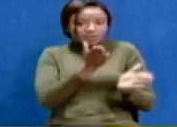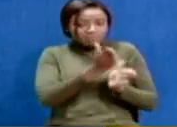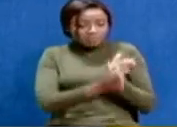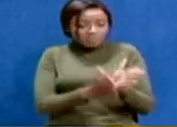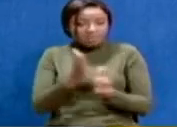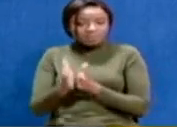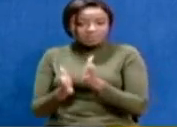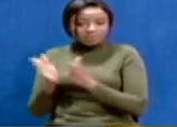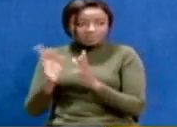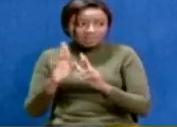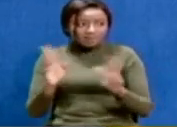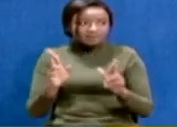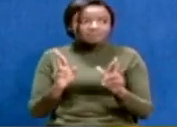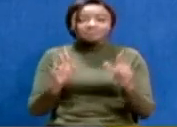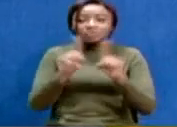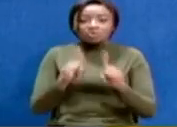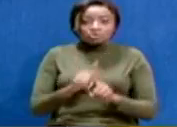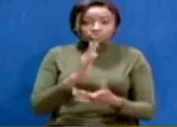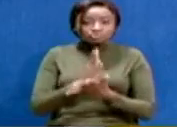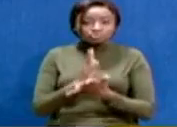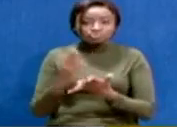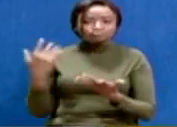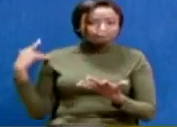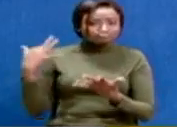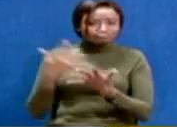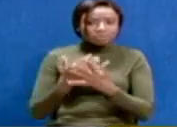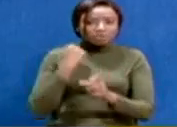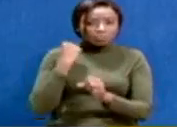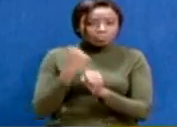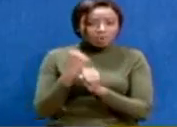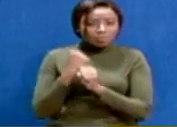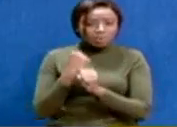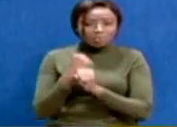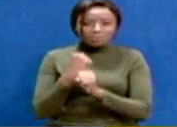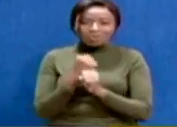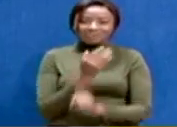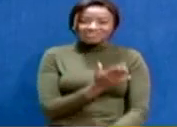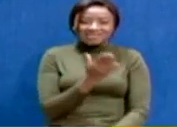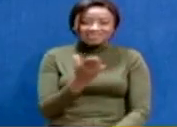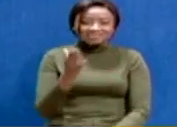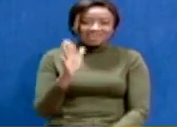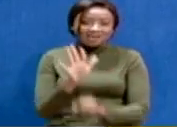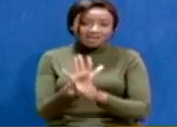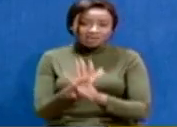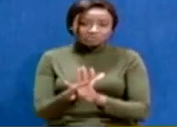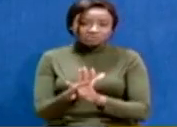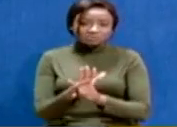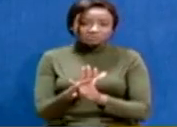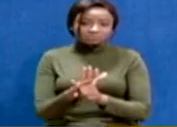levels. Indeed, a lot of work has been done to upscale the county level